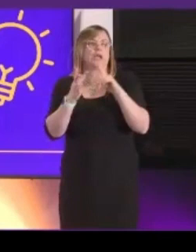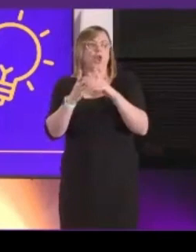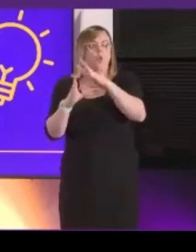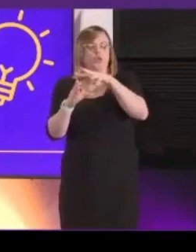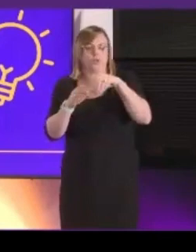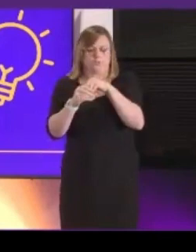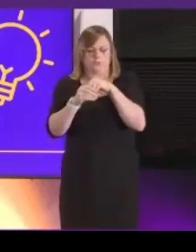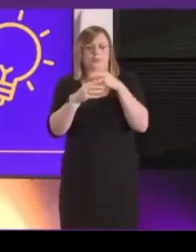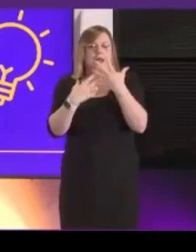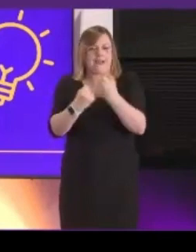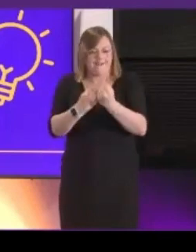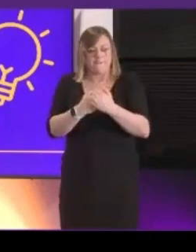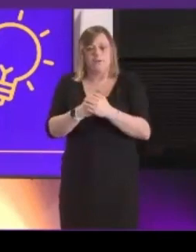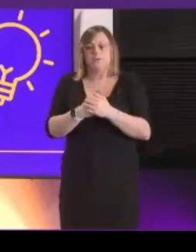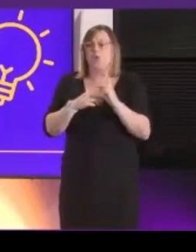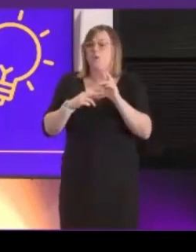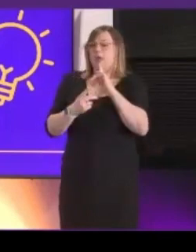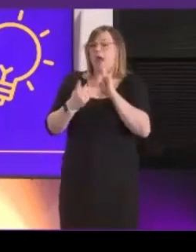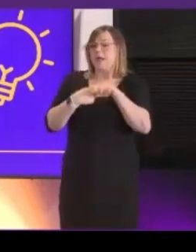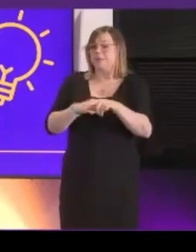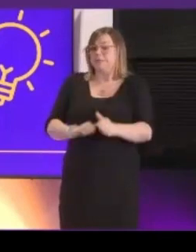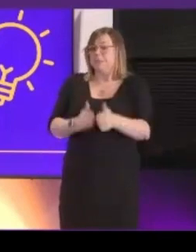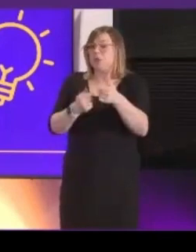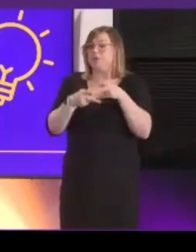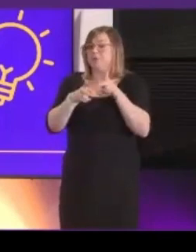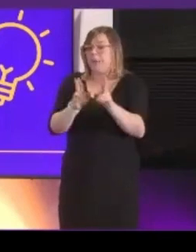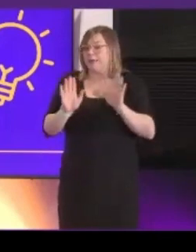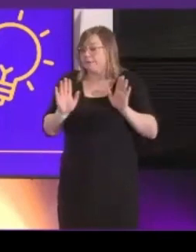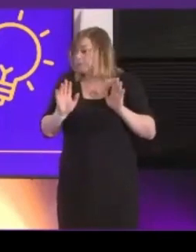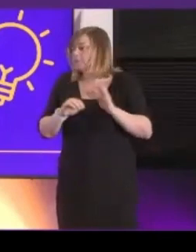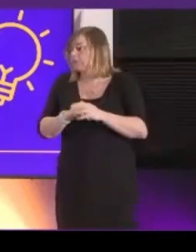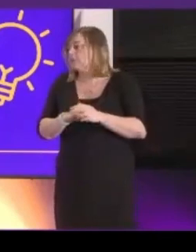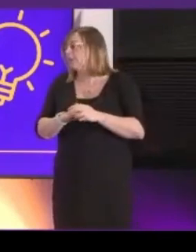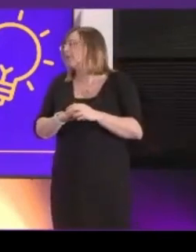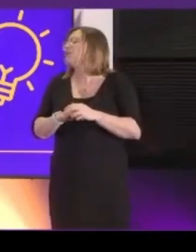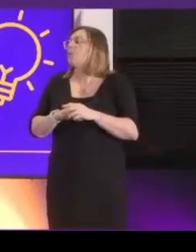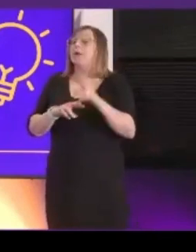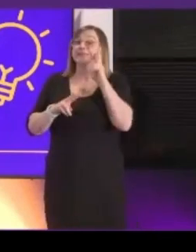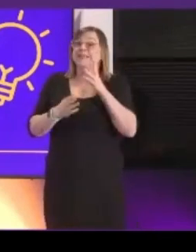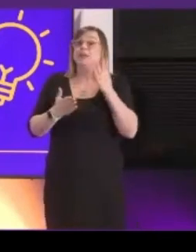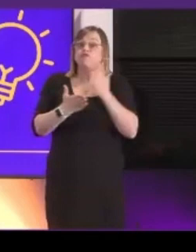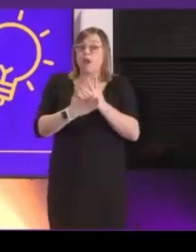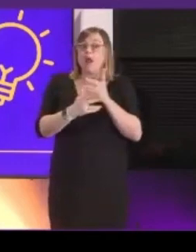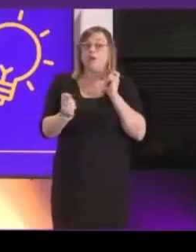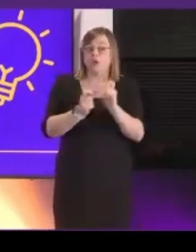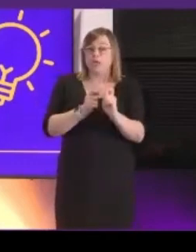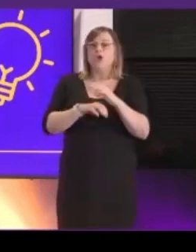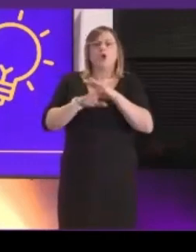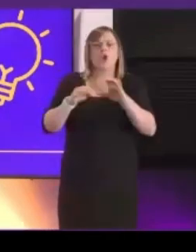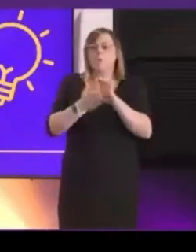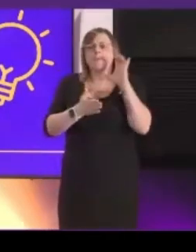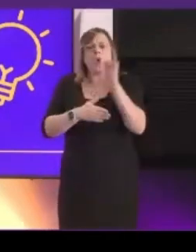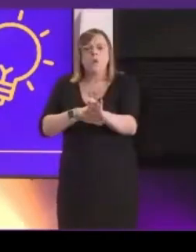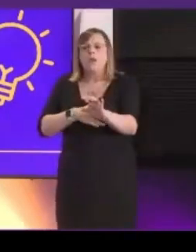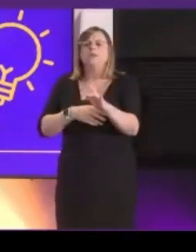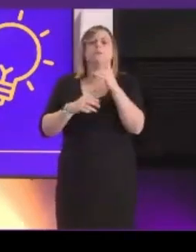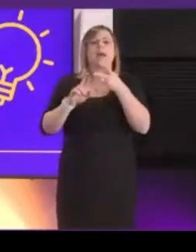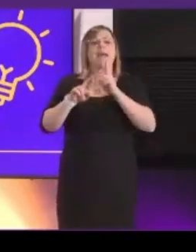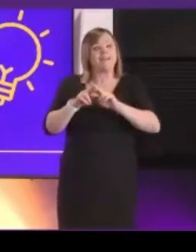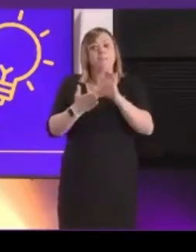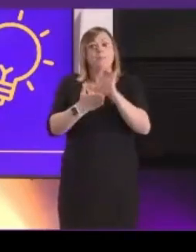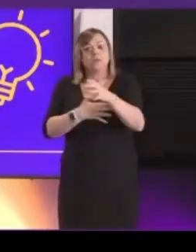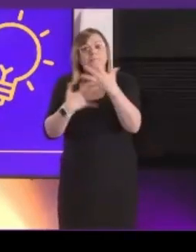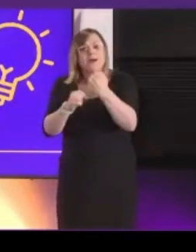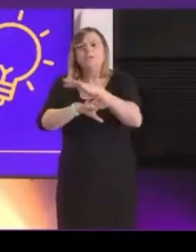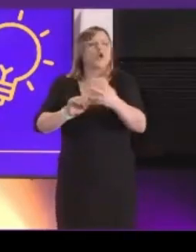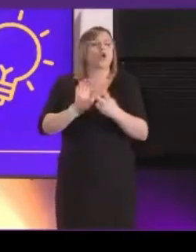hope that answers a little bit in a positive way. We are seeing real movement. So not so much bonuses, not contractual. And given the world is, I